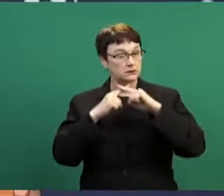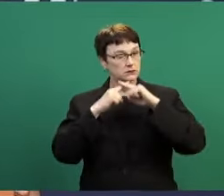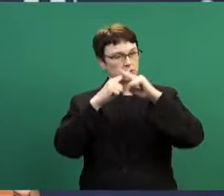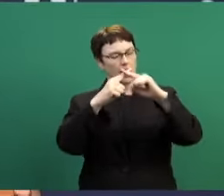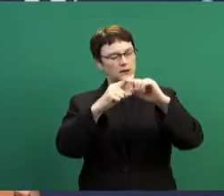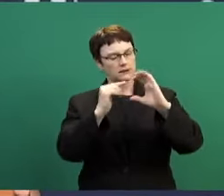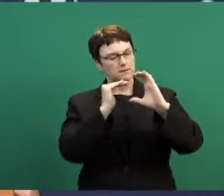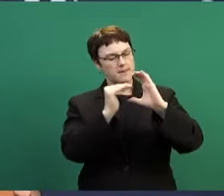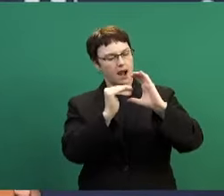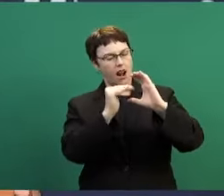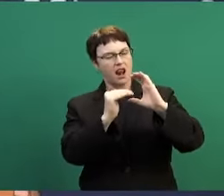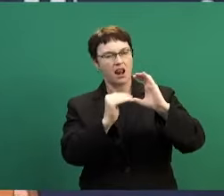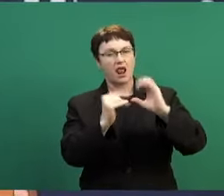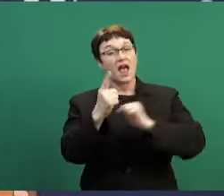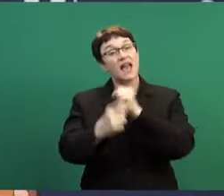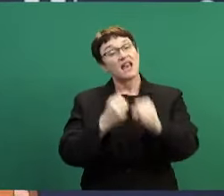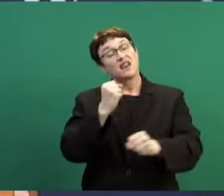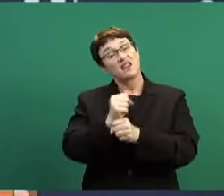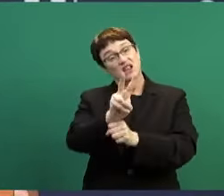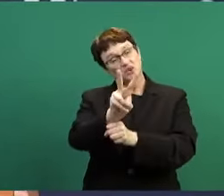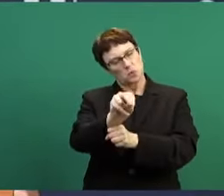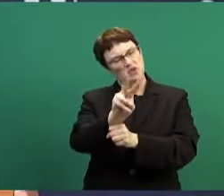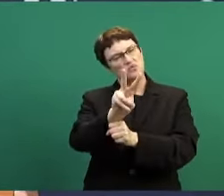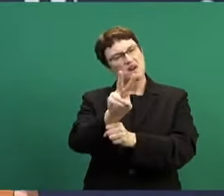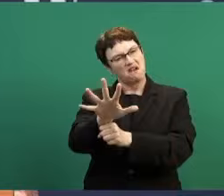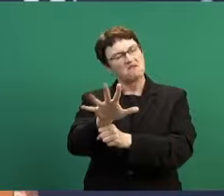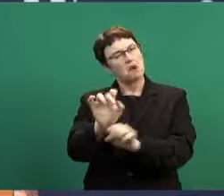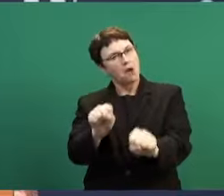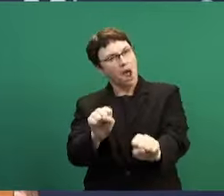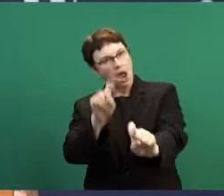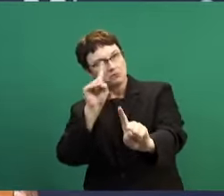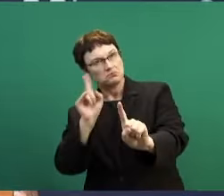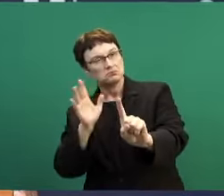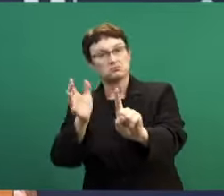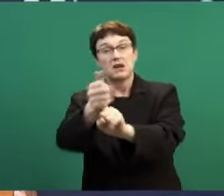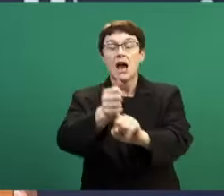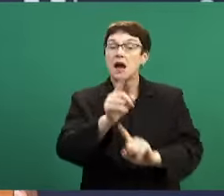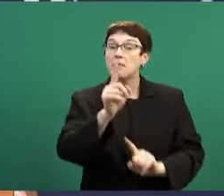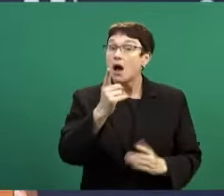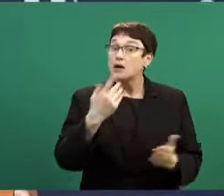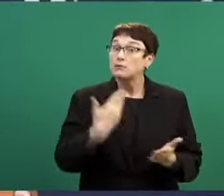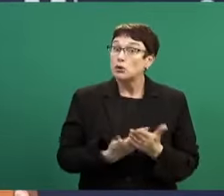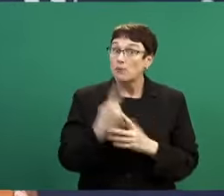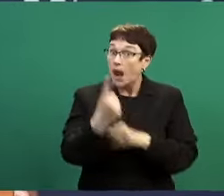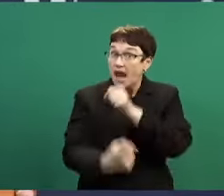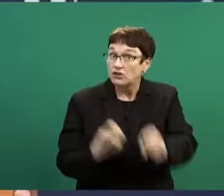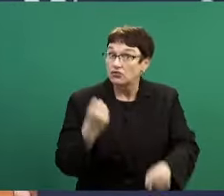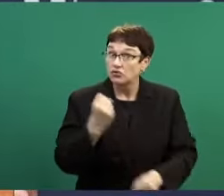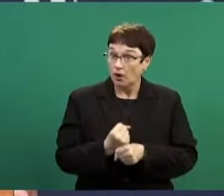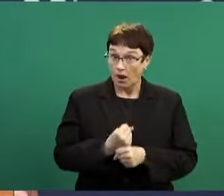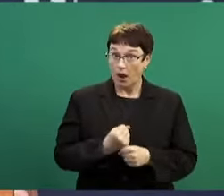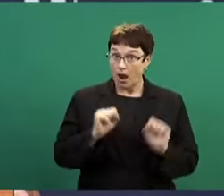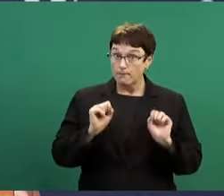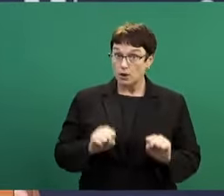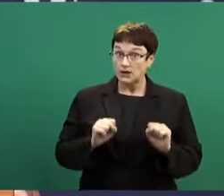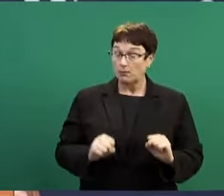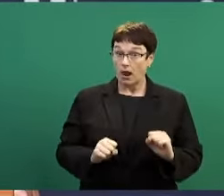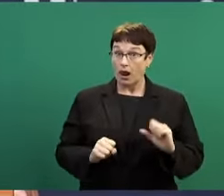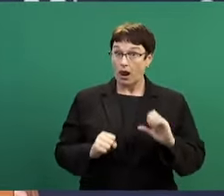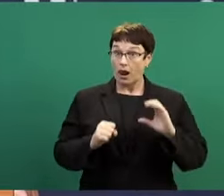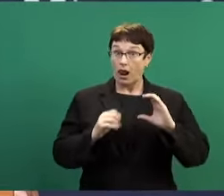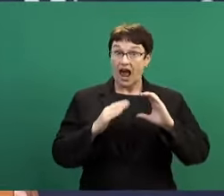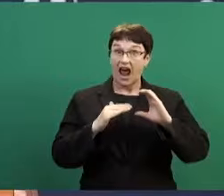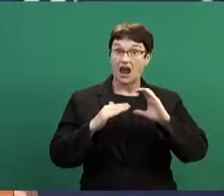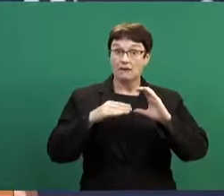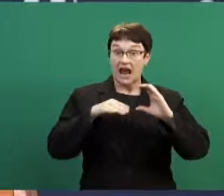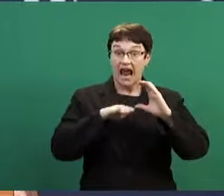2025. There might be months during 2024 where inflation could actually be at 4.5. So